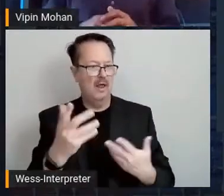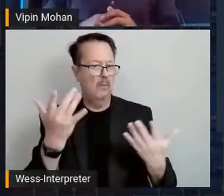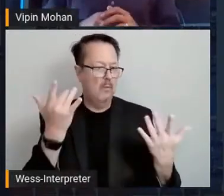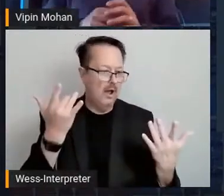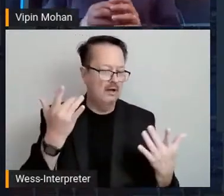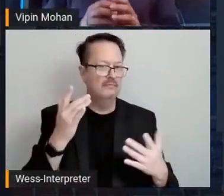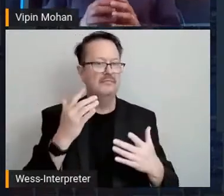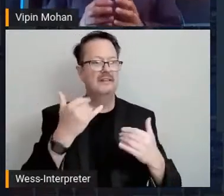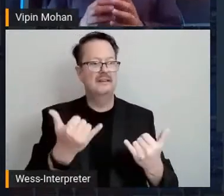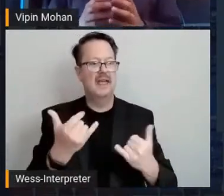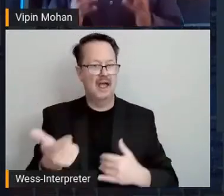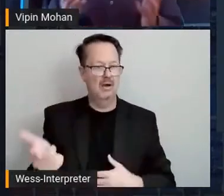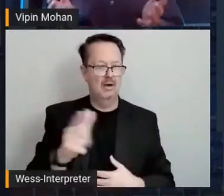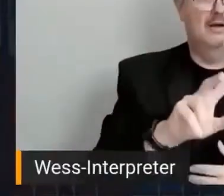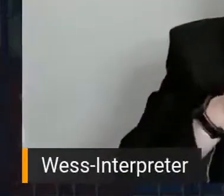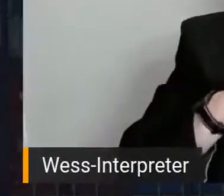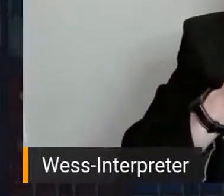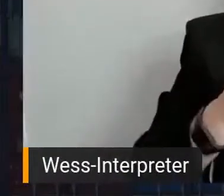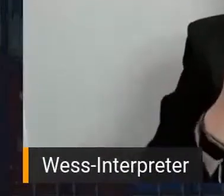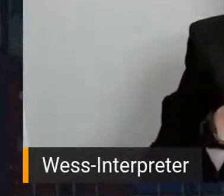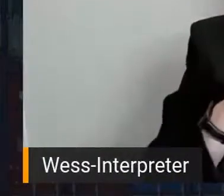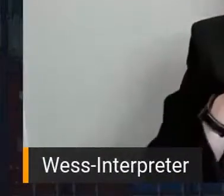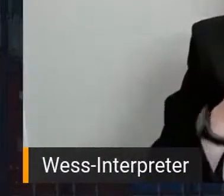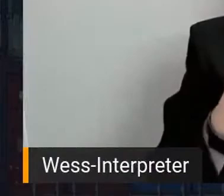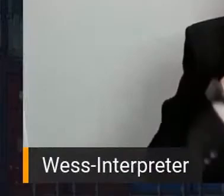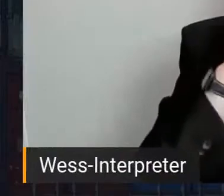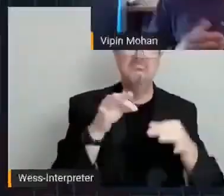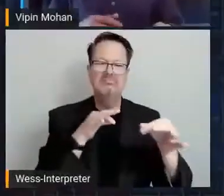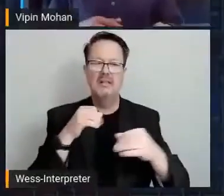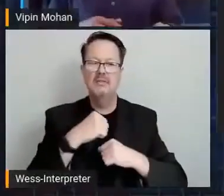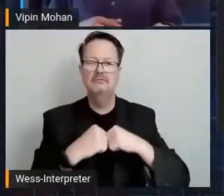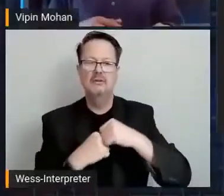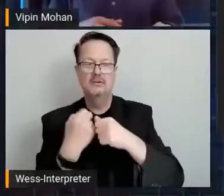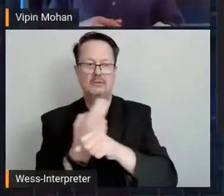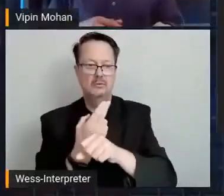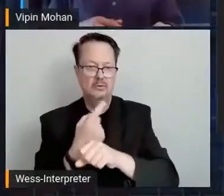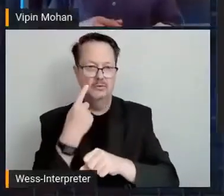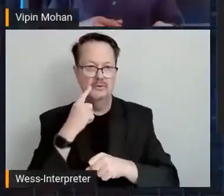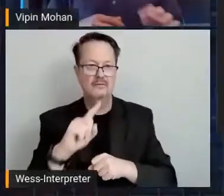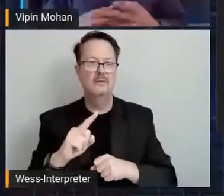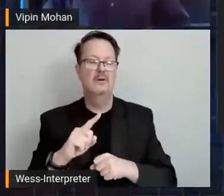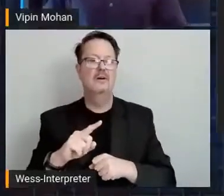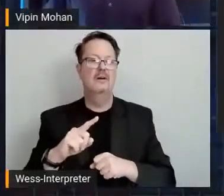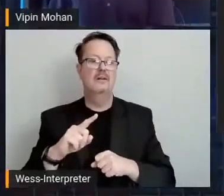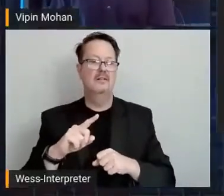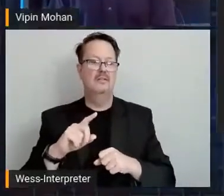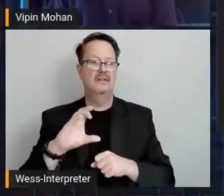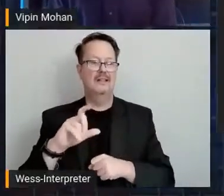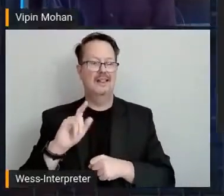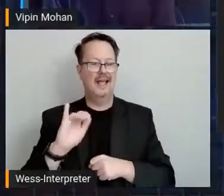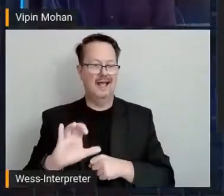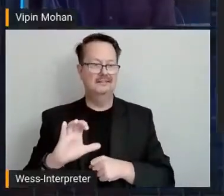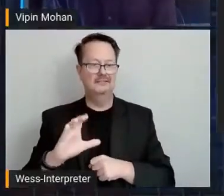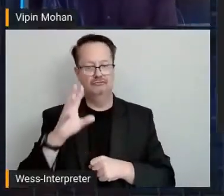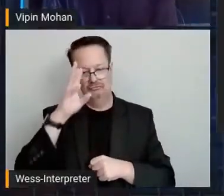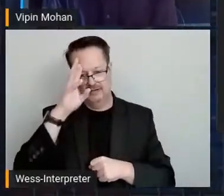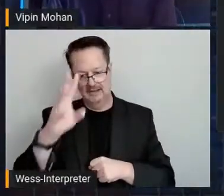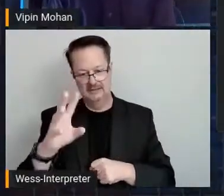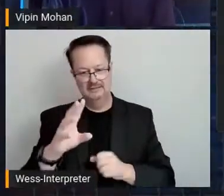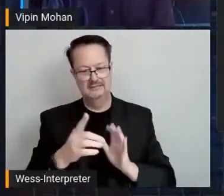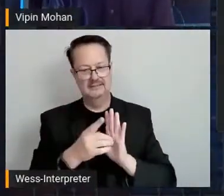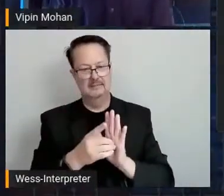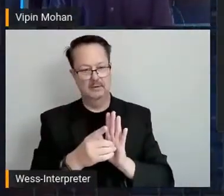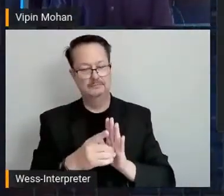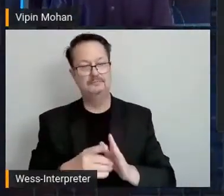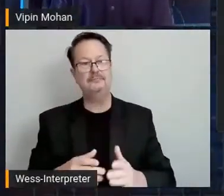walk you through the cluster spec that we use for EKS Anywhere, as well as the cluster creation, a demo. All